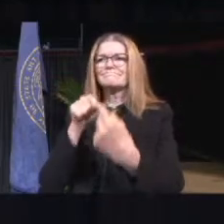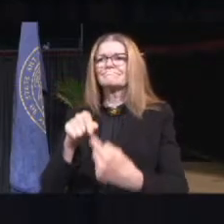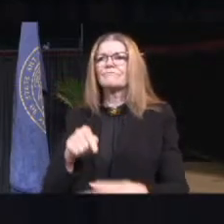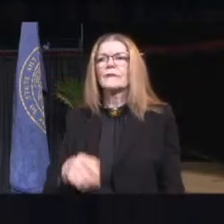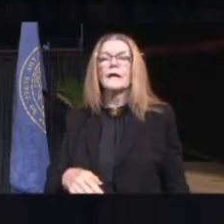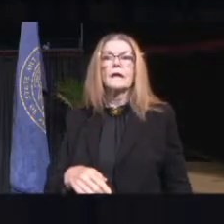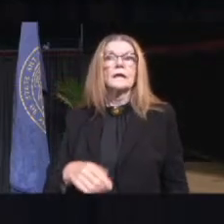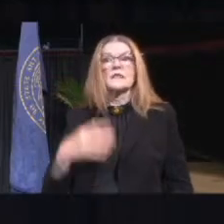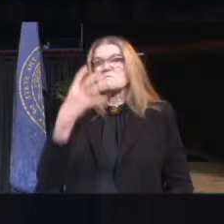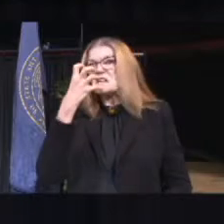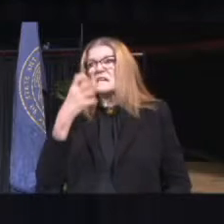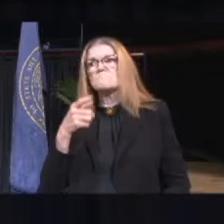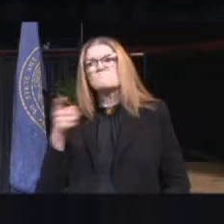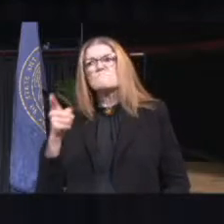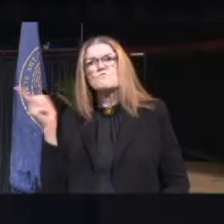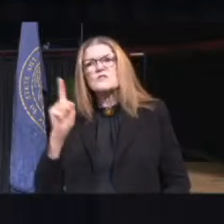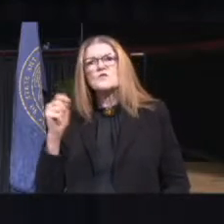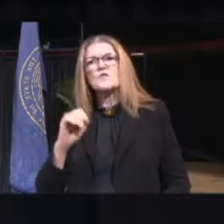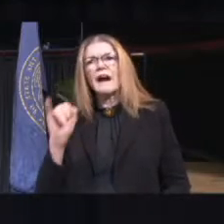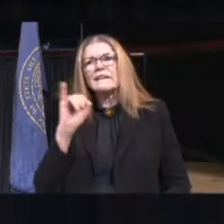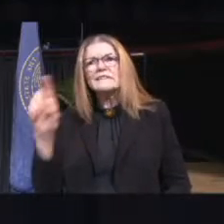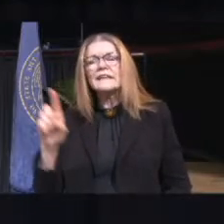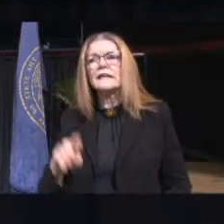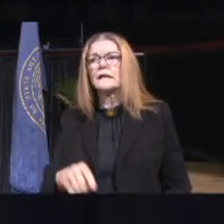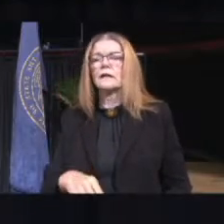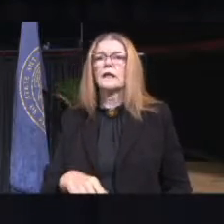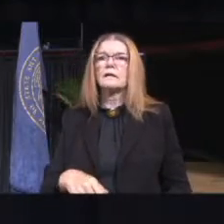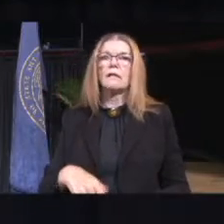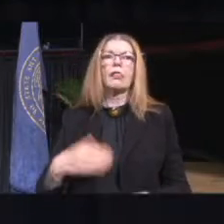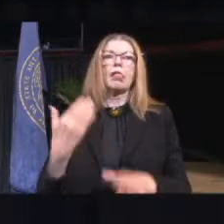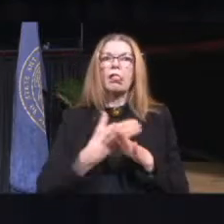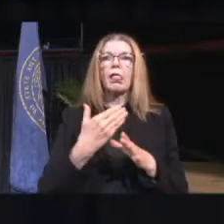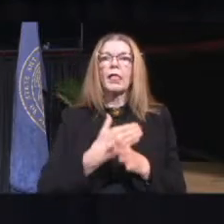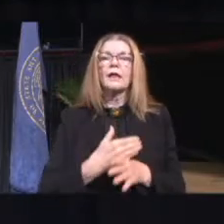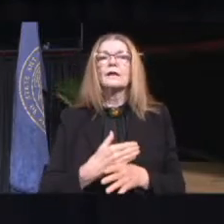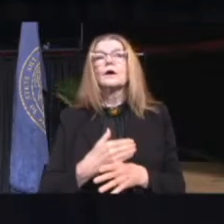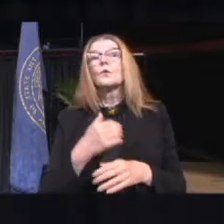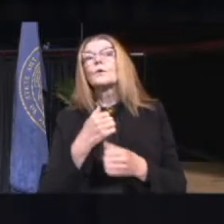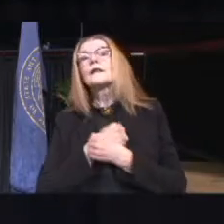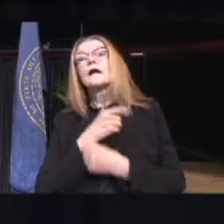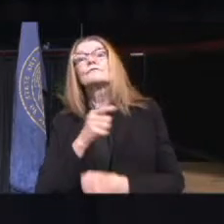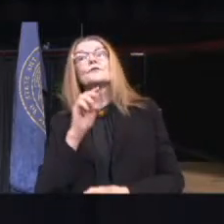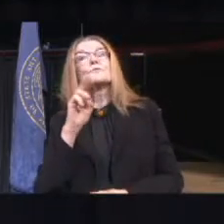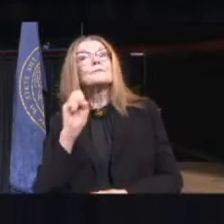on, to getting nagged for not having masks on. We love you, Ms. Harder.